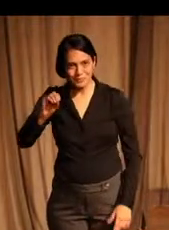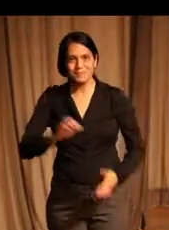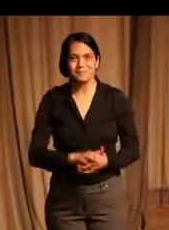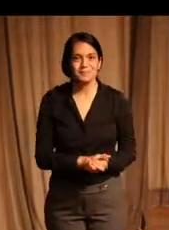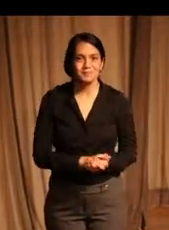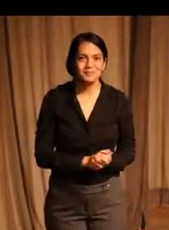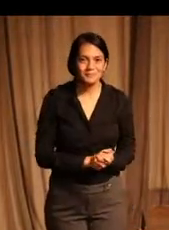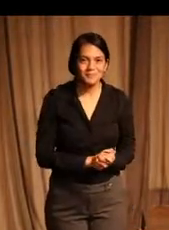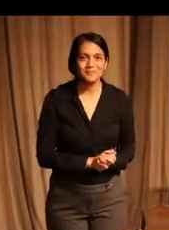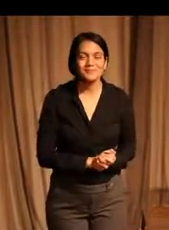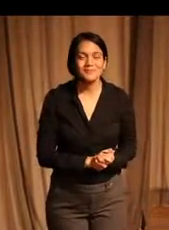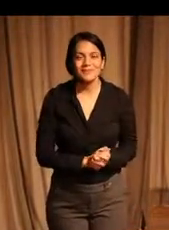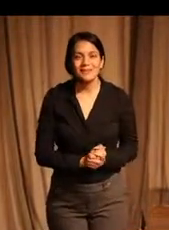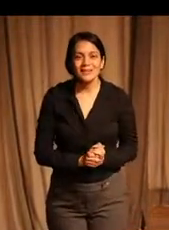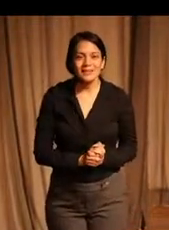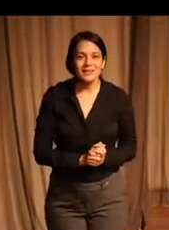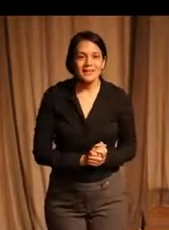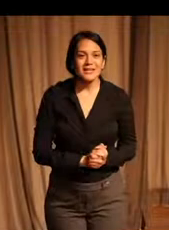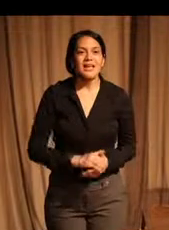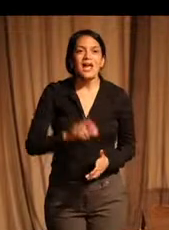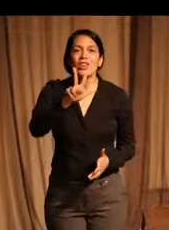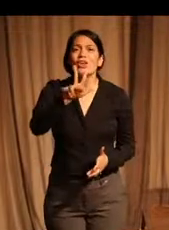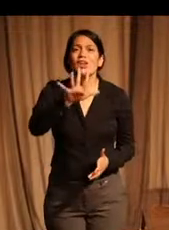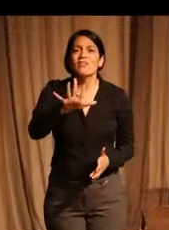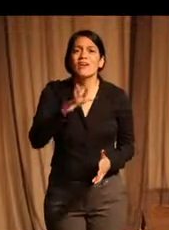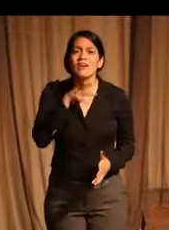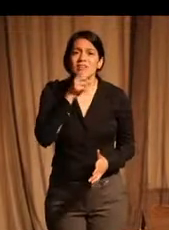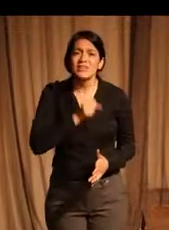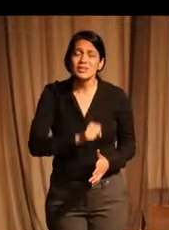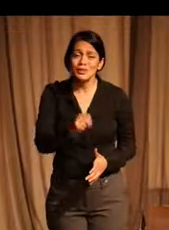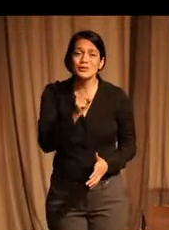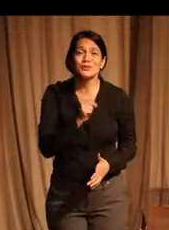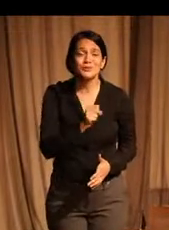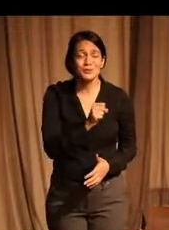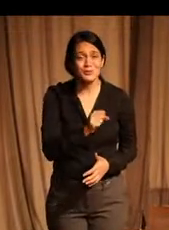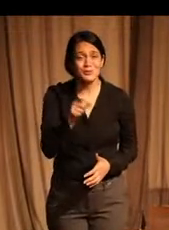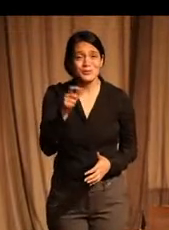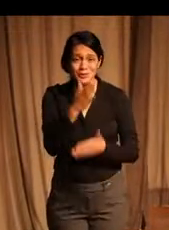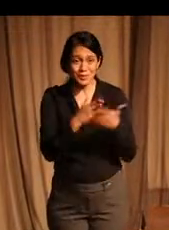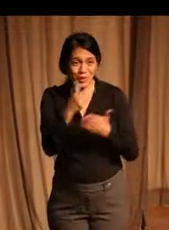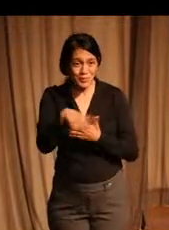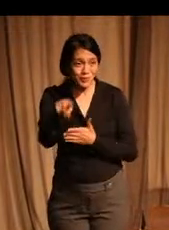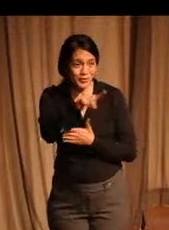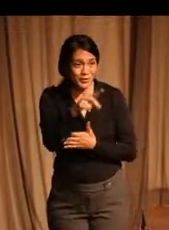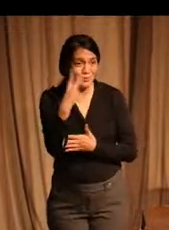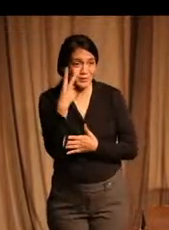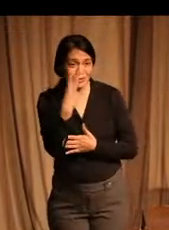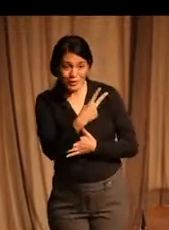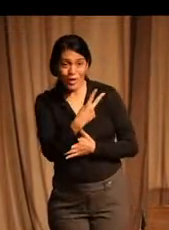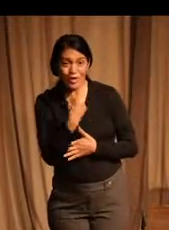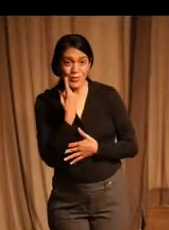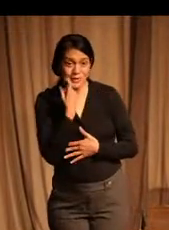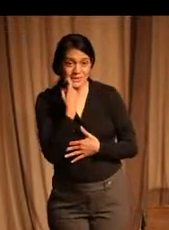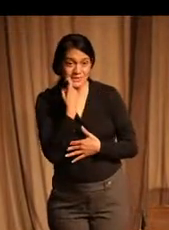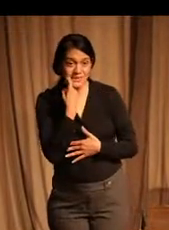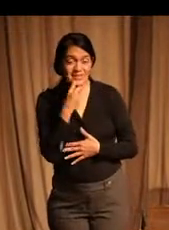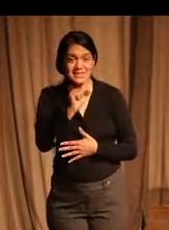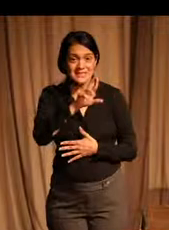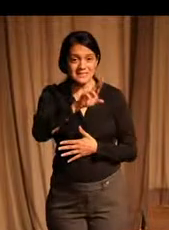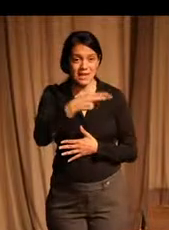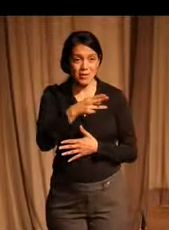at the Negritude panel at 35 years old. Some of you were just here and you saw the incredible film by Sarah Maldoror about